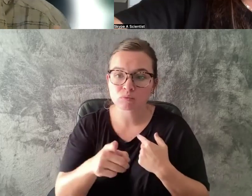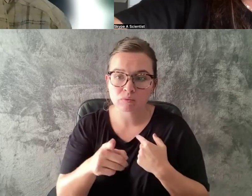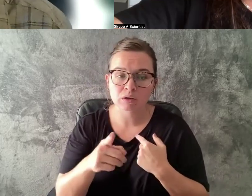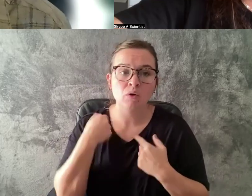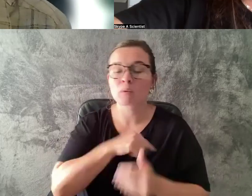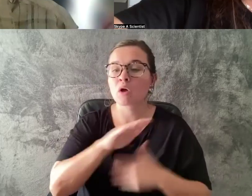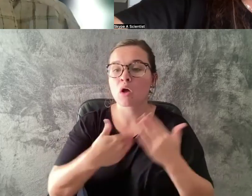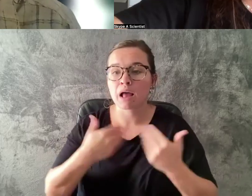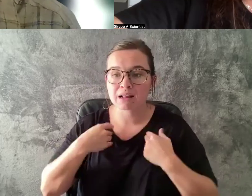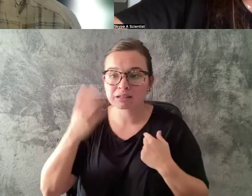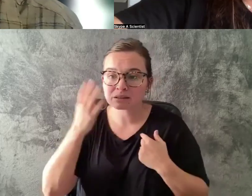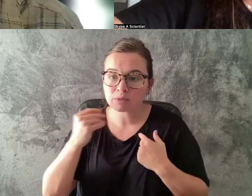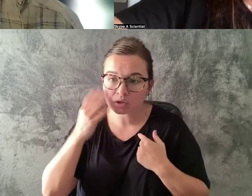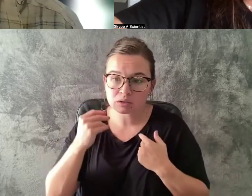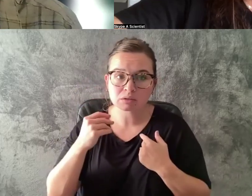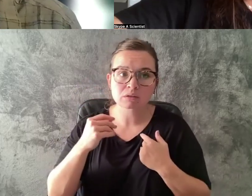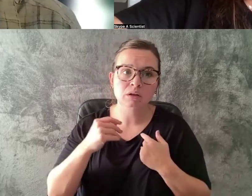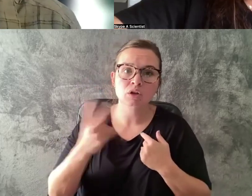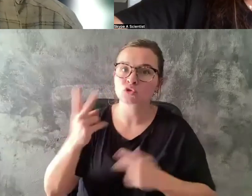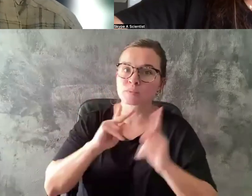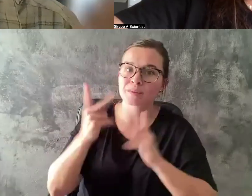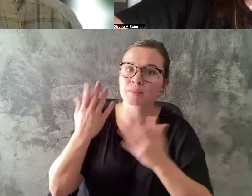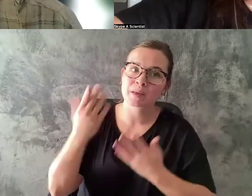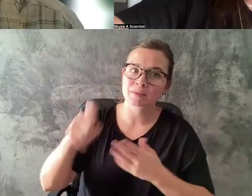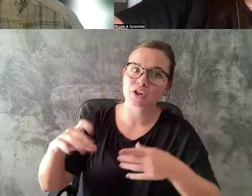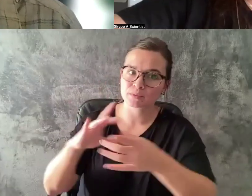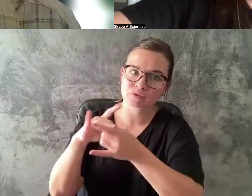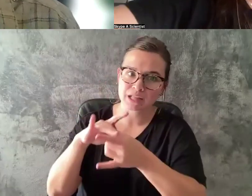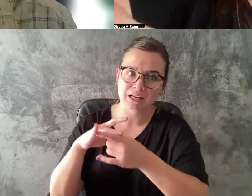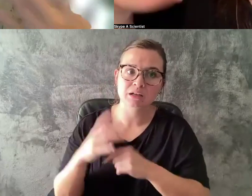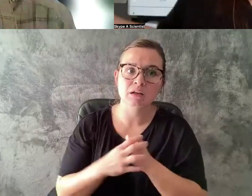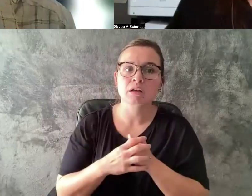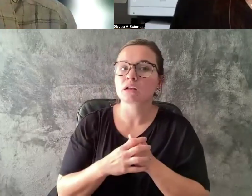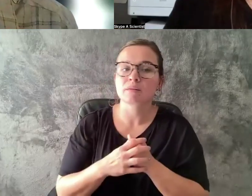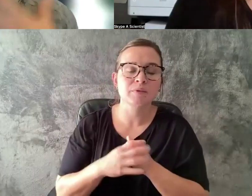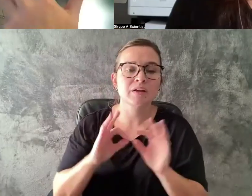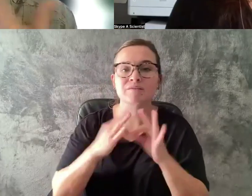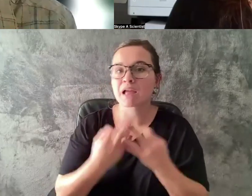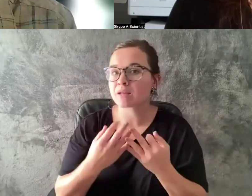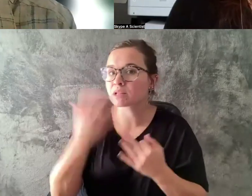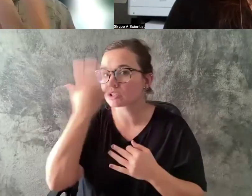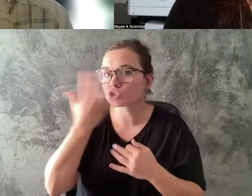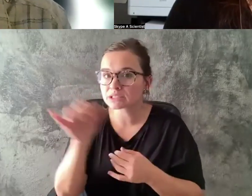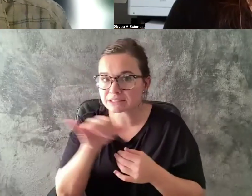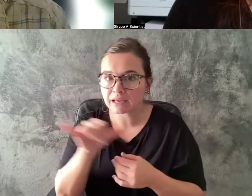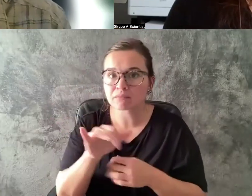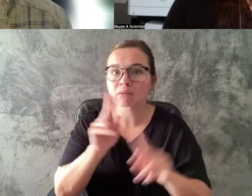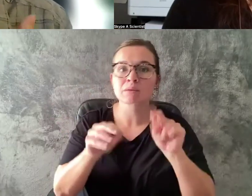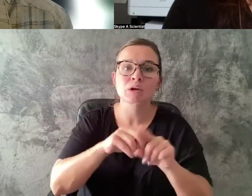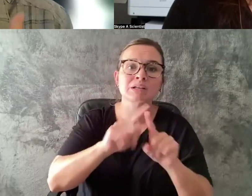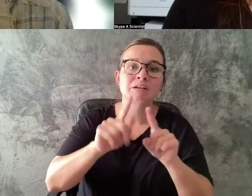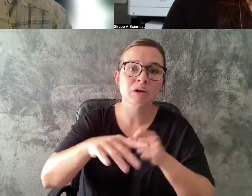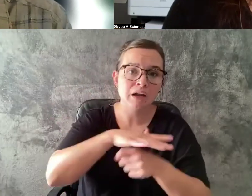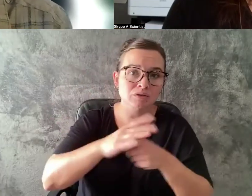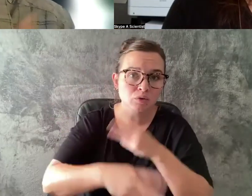we've all had the experience of like, oh, those two people must be related, things like that. There's family resemblance. People from different parts of the world